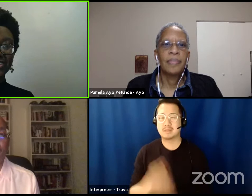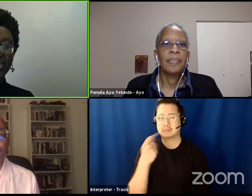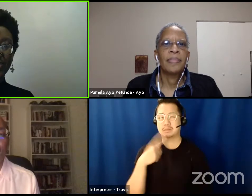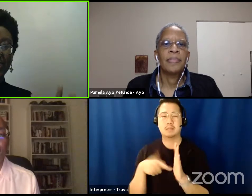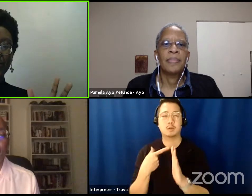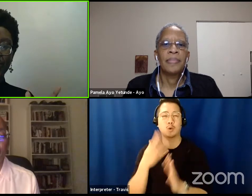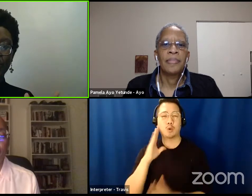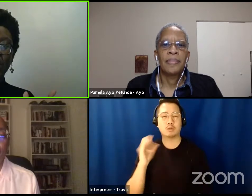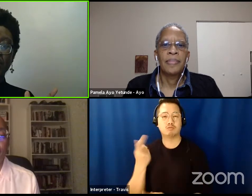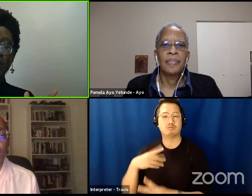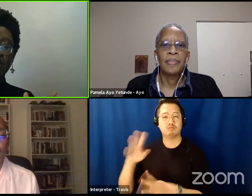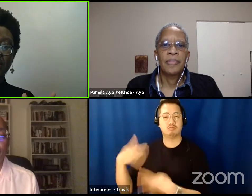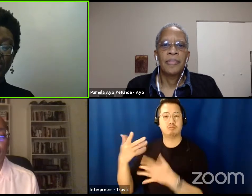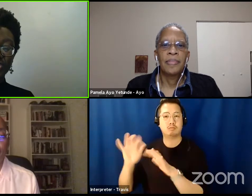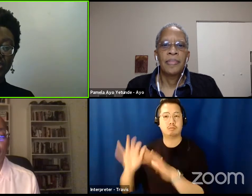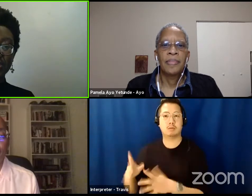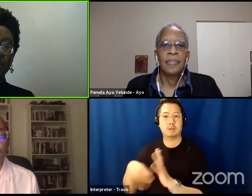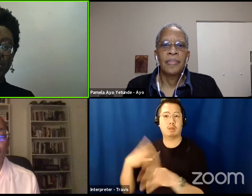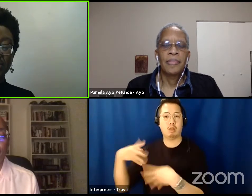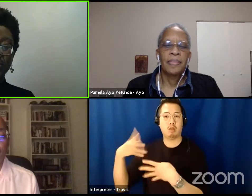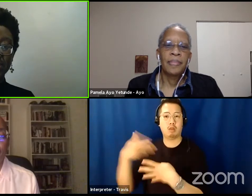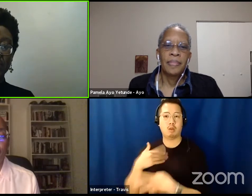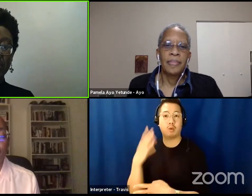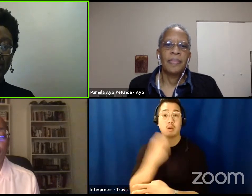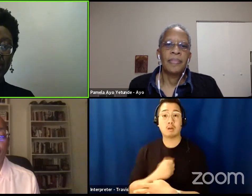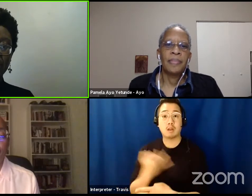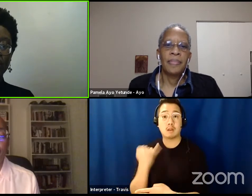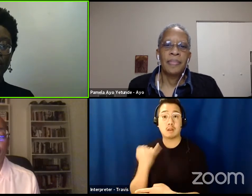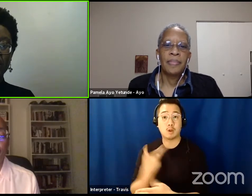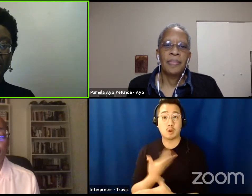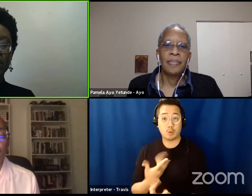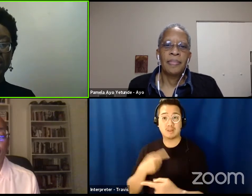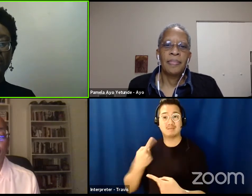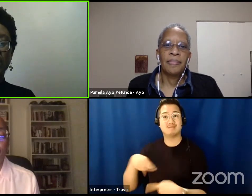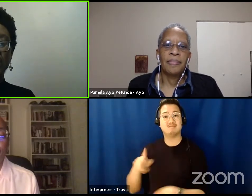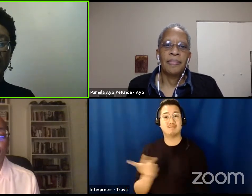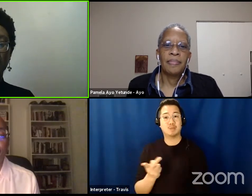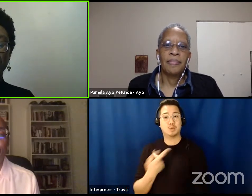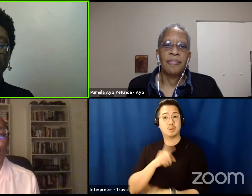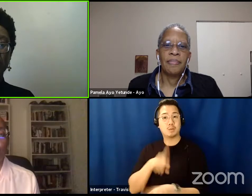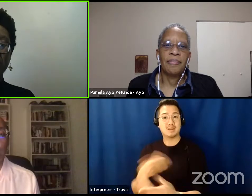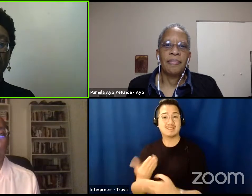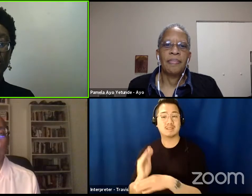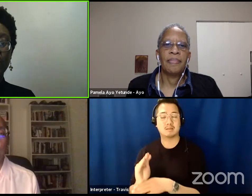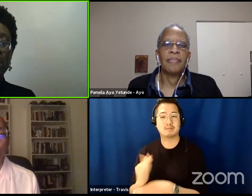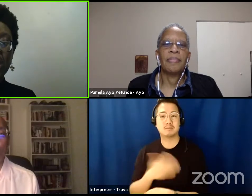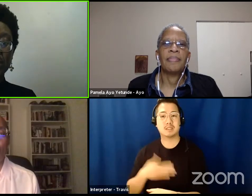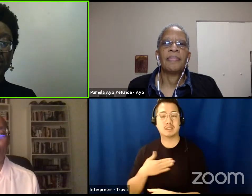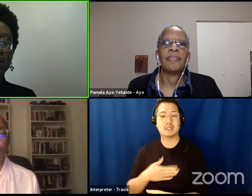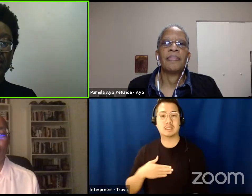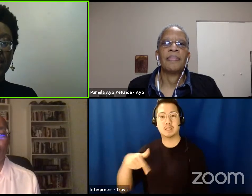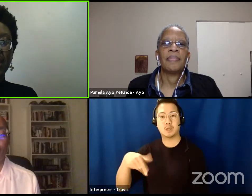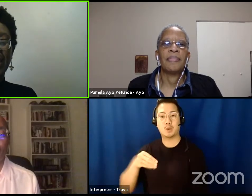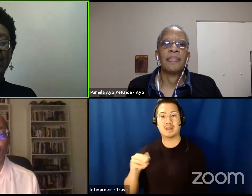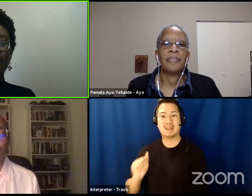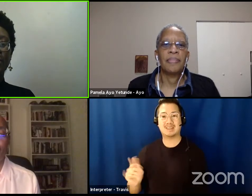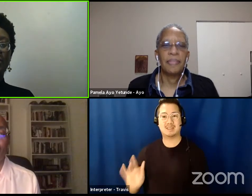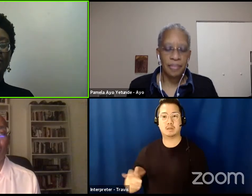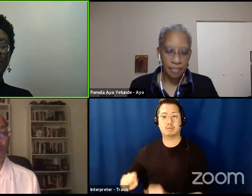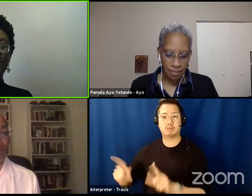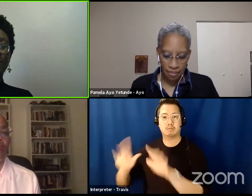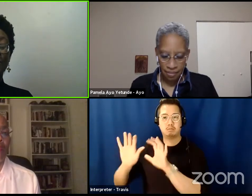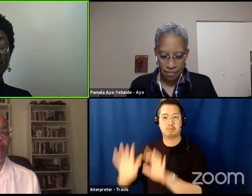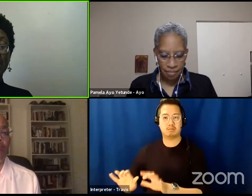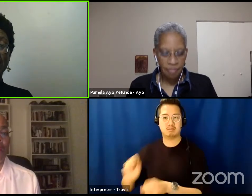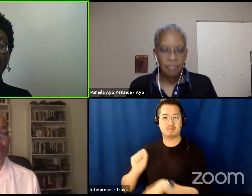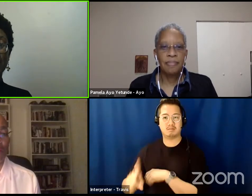chat. So if you want the questions to be addressed by our two speakers this evening, please put them in the Q&A box. And for those